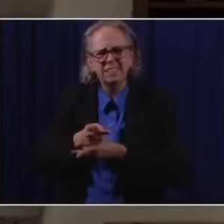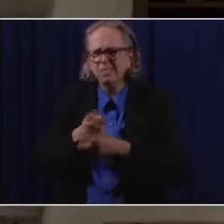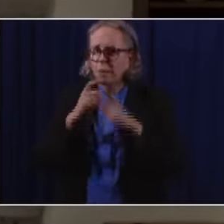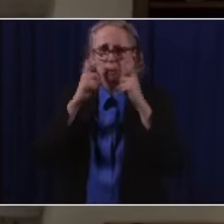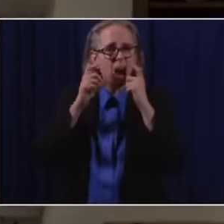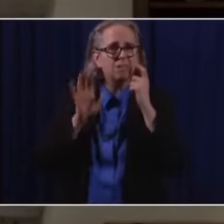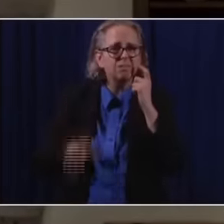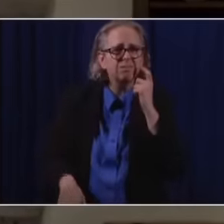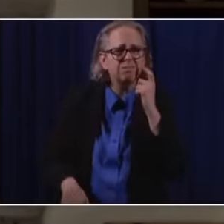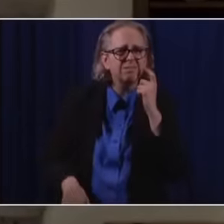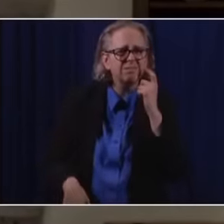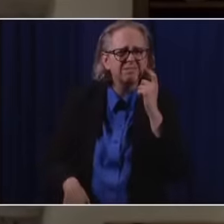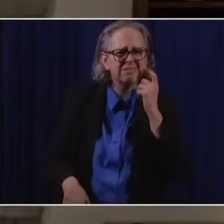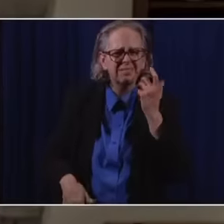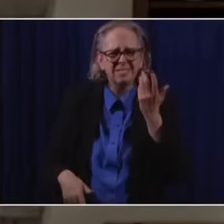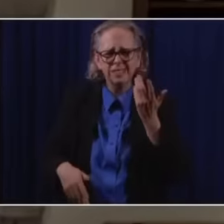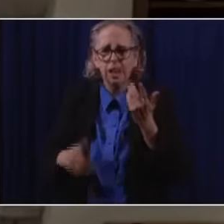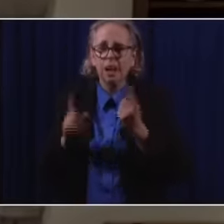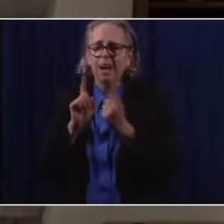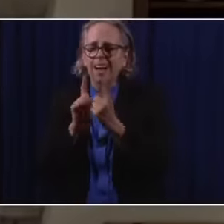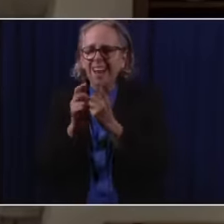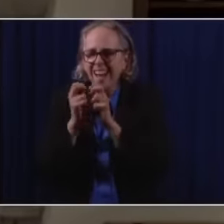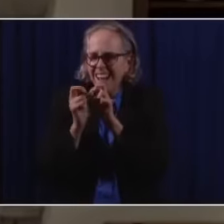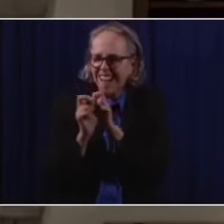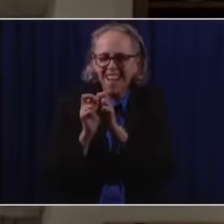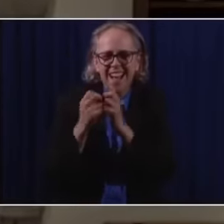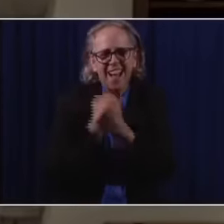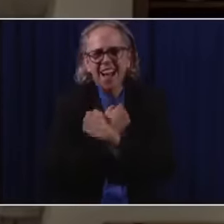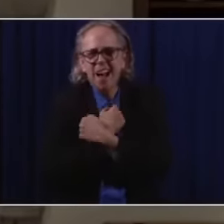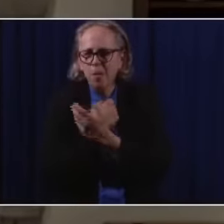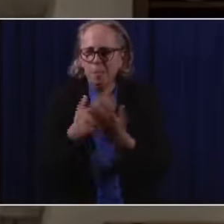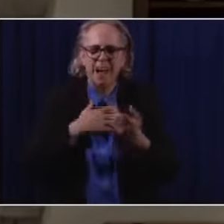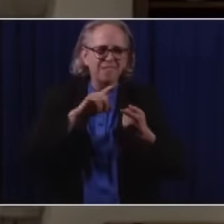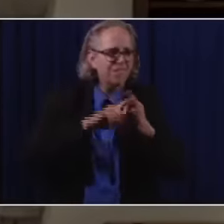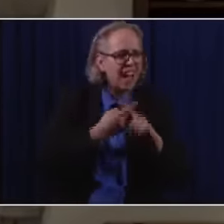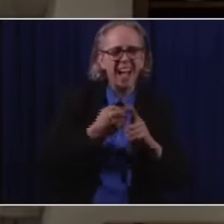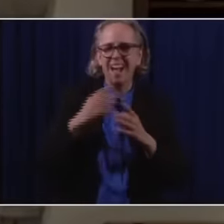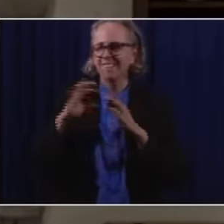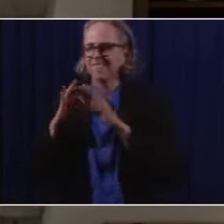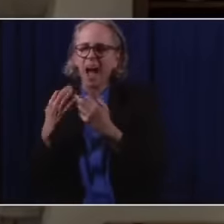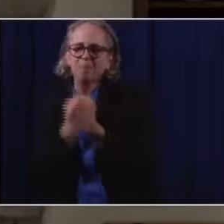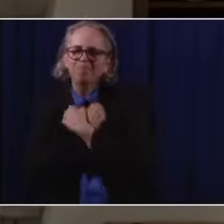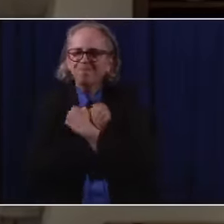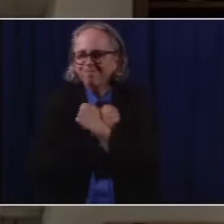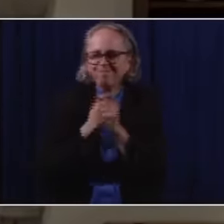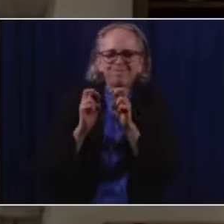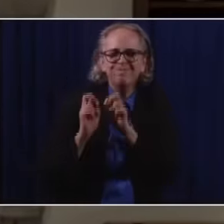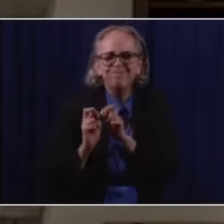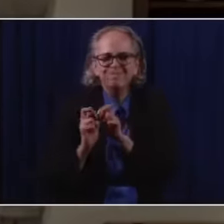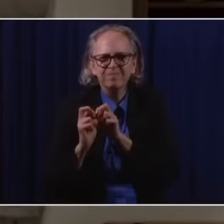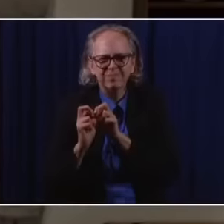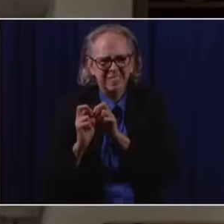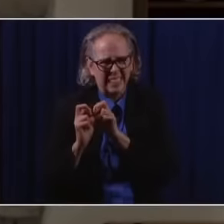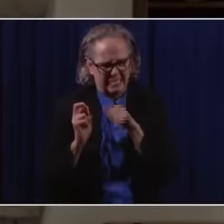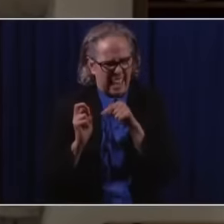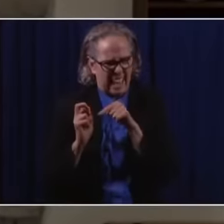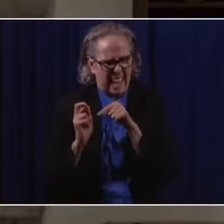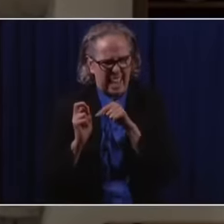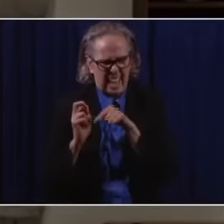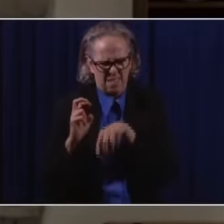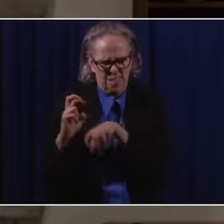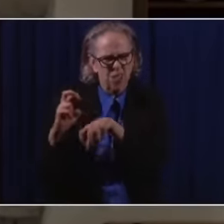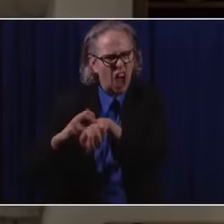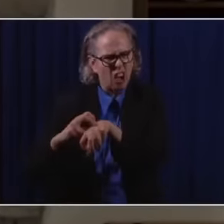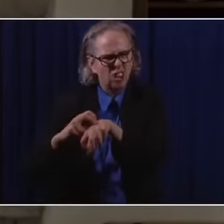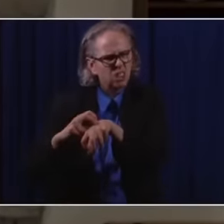down when they're with family. And this is a virus that is sneaky,